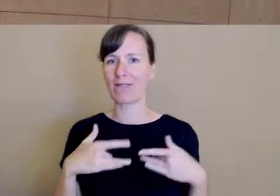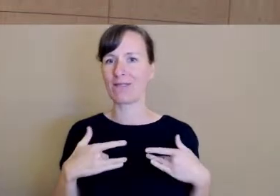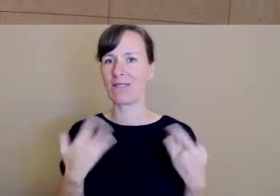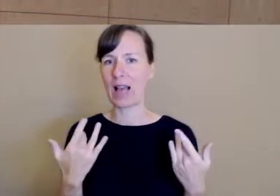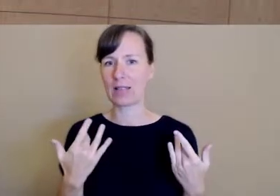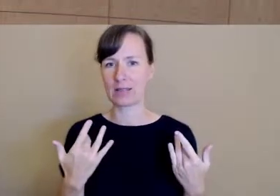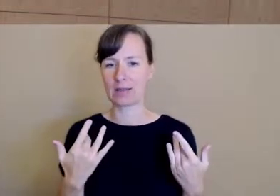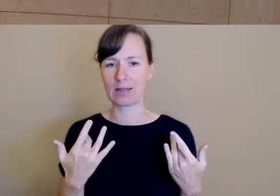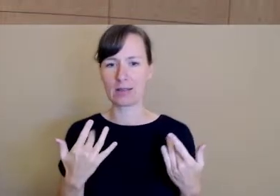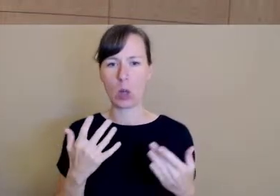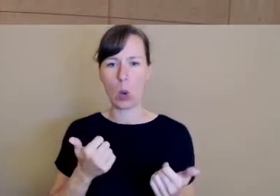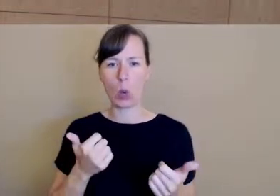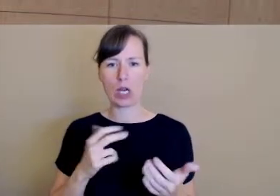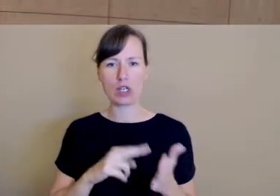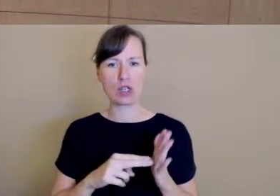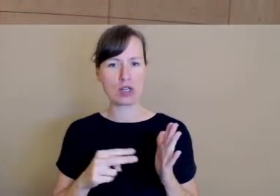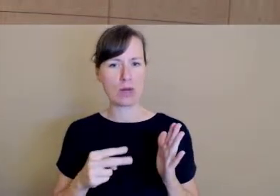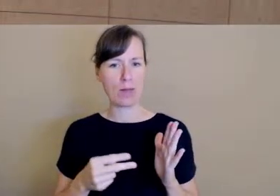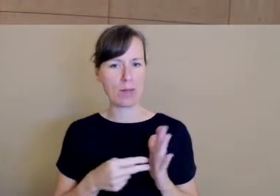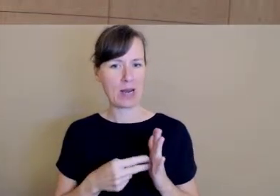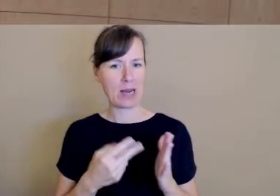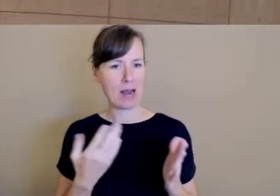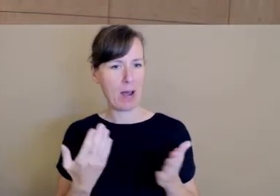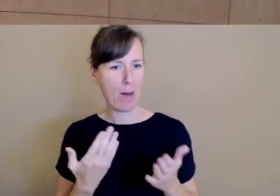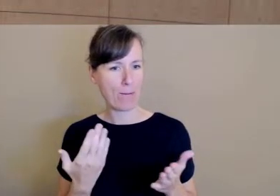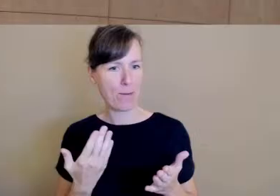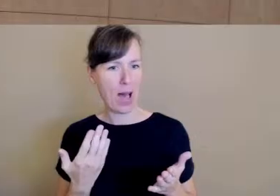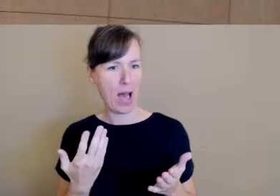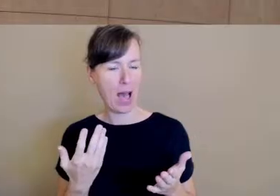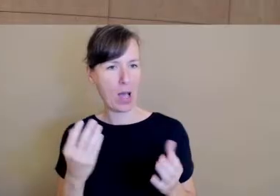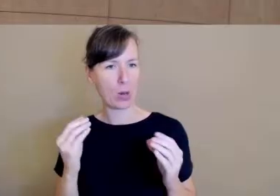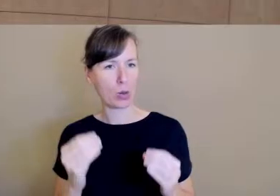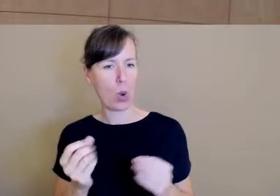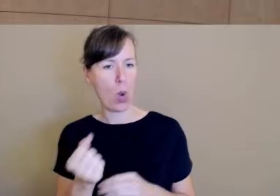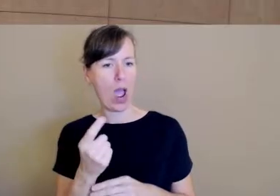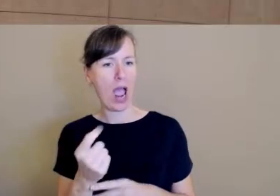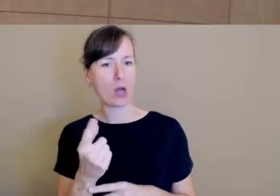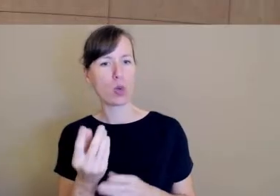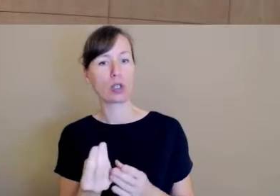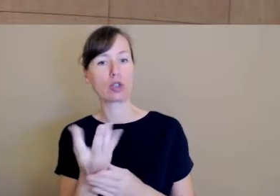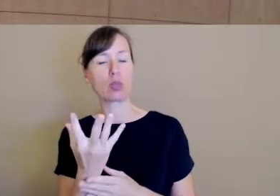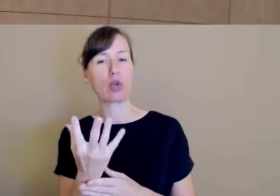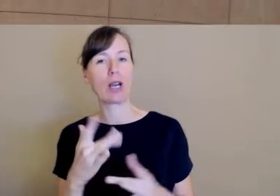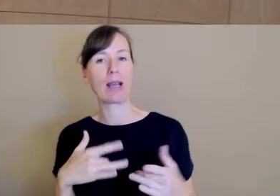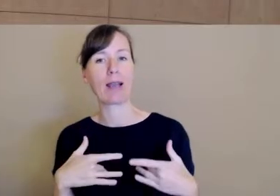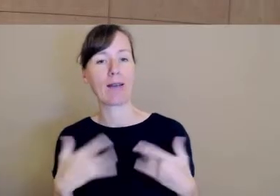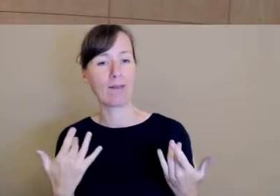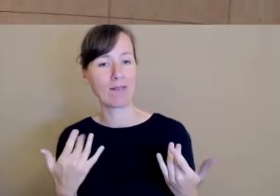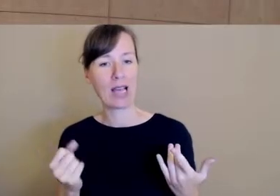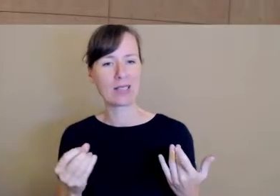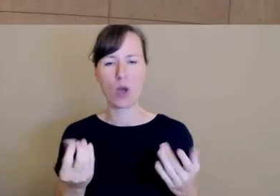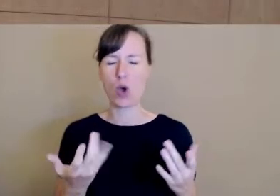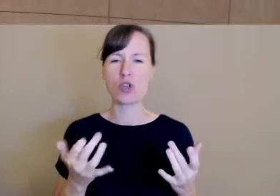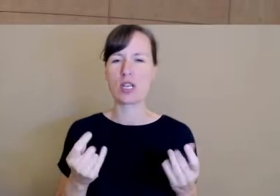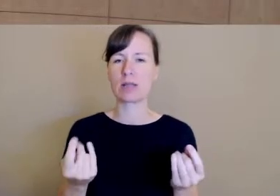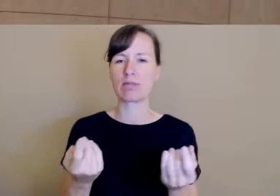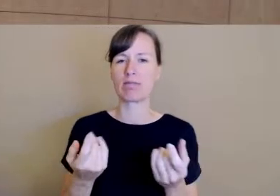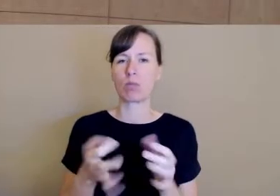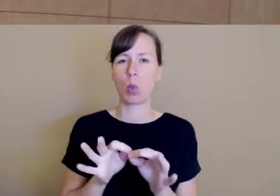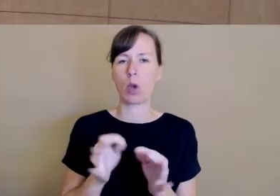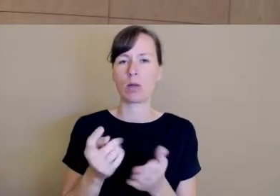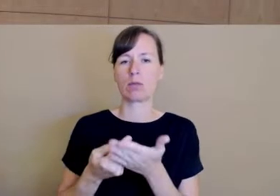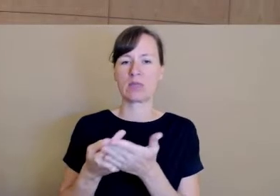least not annual spring events. So that I think is worth discussing. And maybe this is just moved and I just looked at the fact that it was